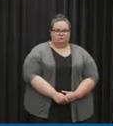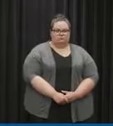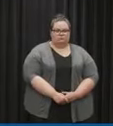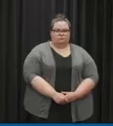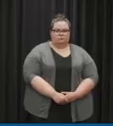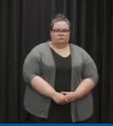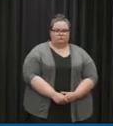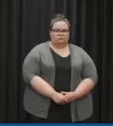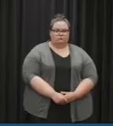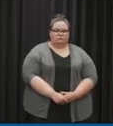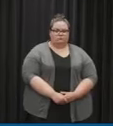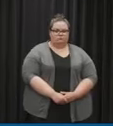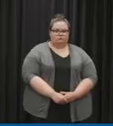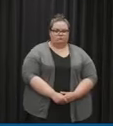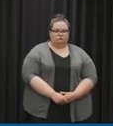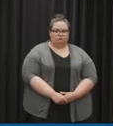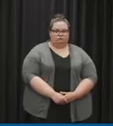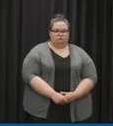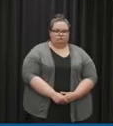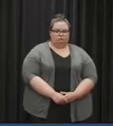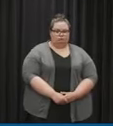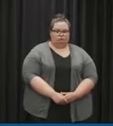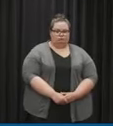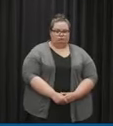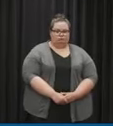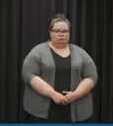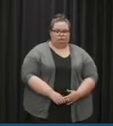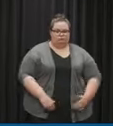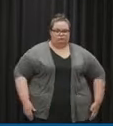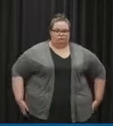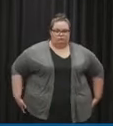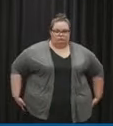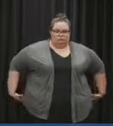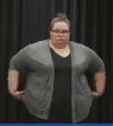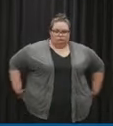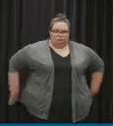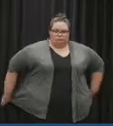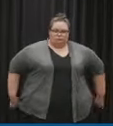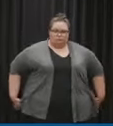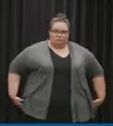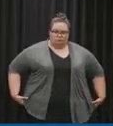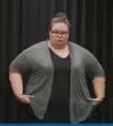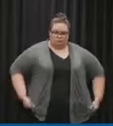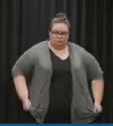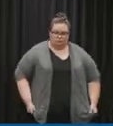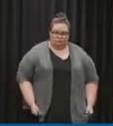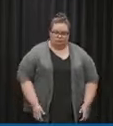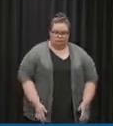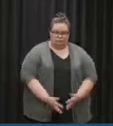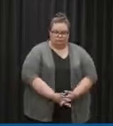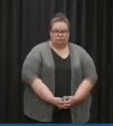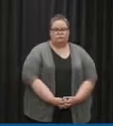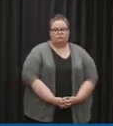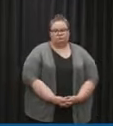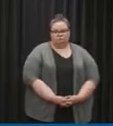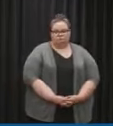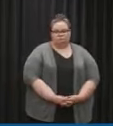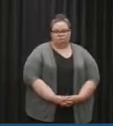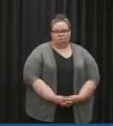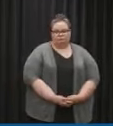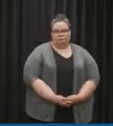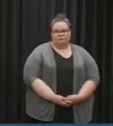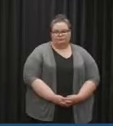12 can take part in these extracurricular activities. And for high school students, well, students will